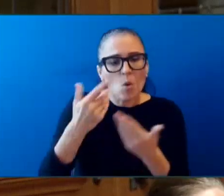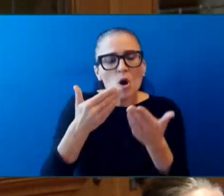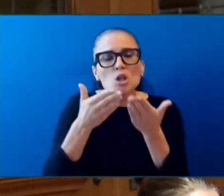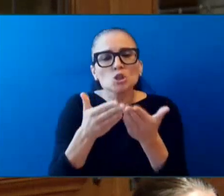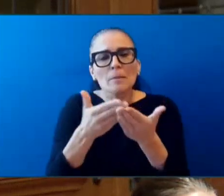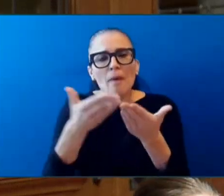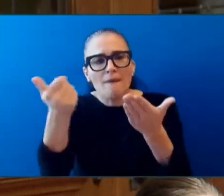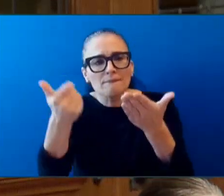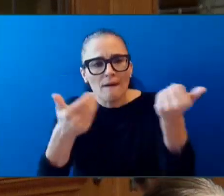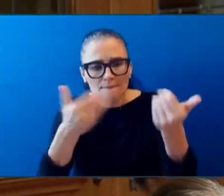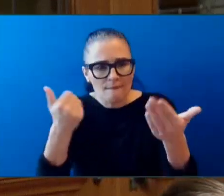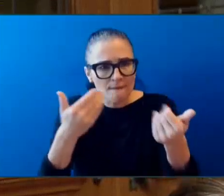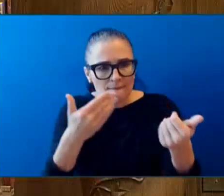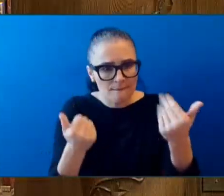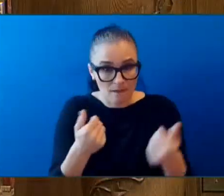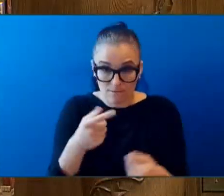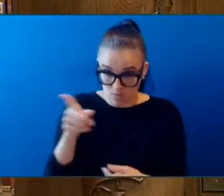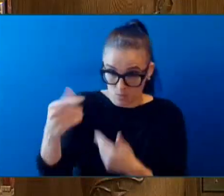it?